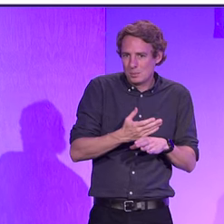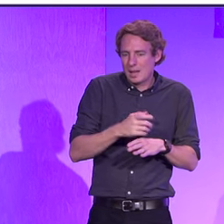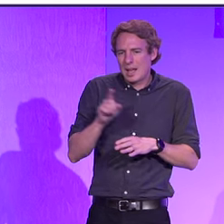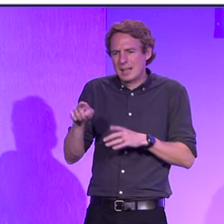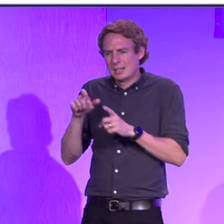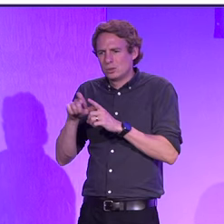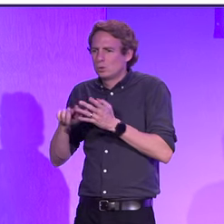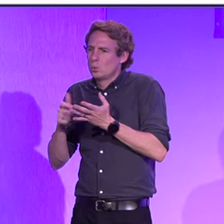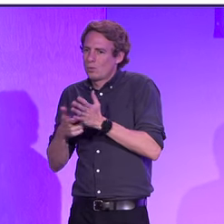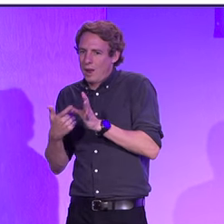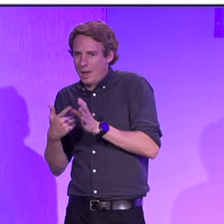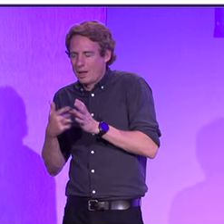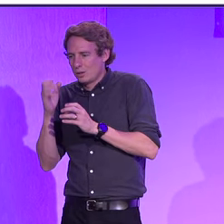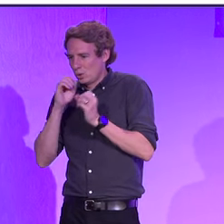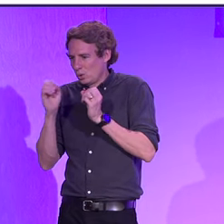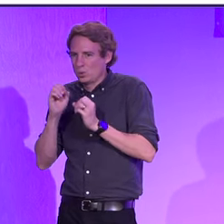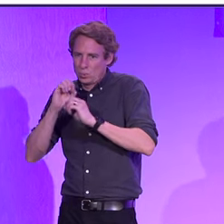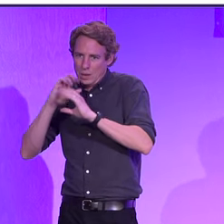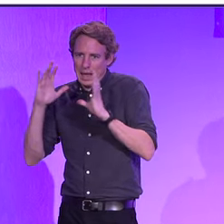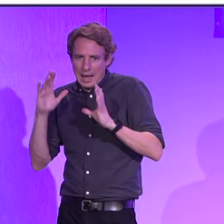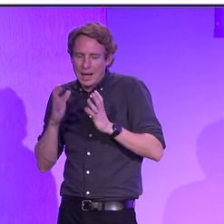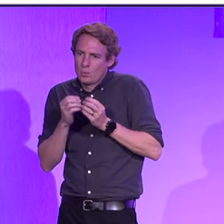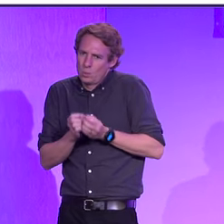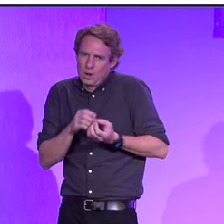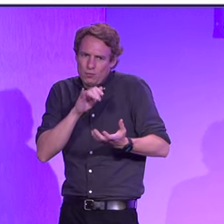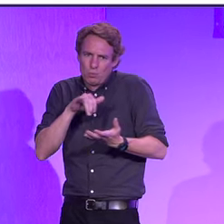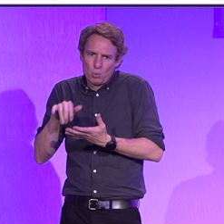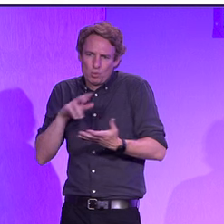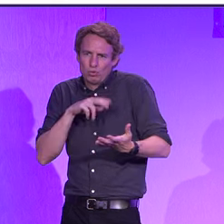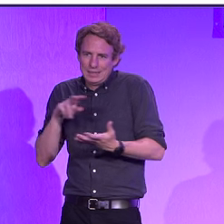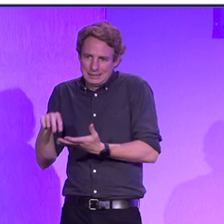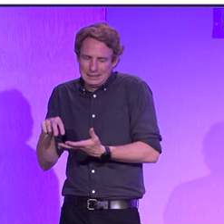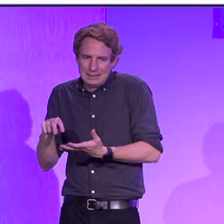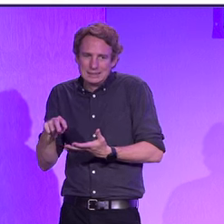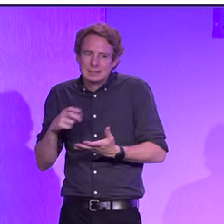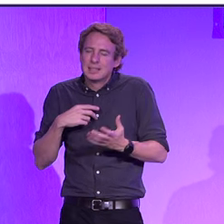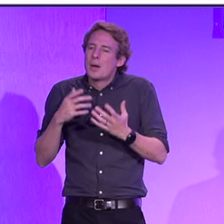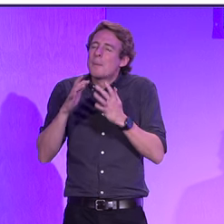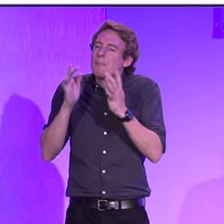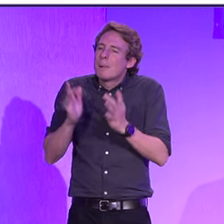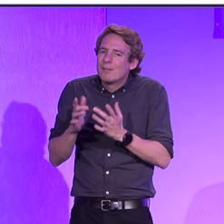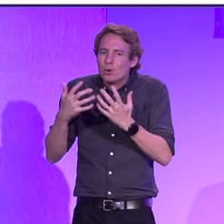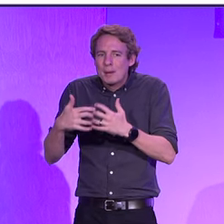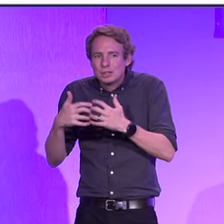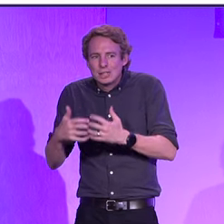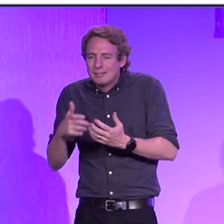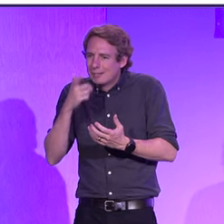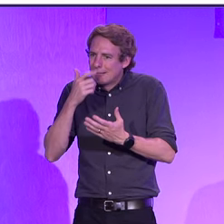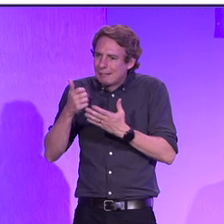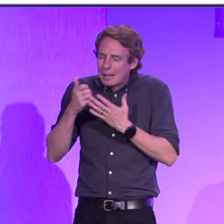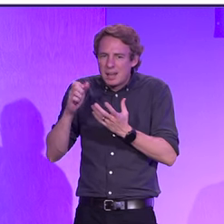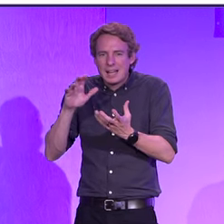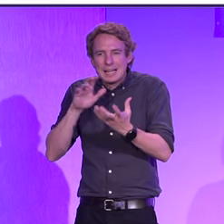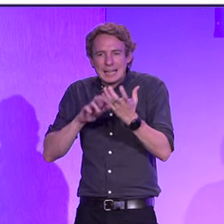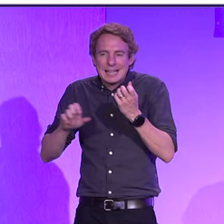and Dora at Google Cloud. But for platform engineering, you know, it can act as a barrier against the chaos of tools, tasks,